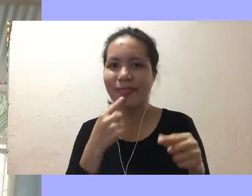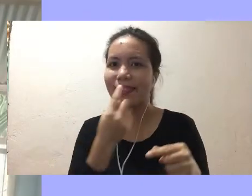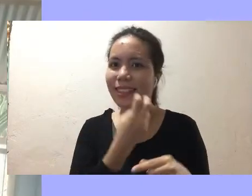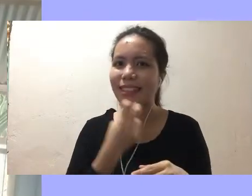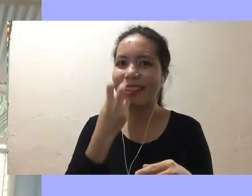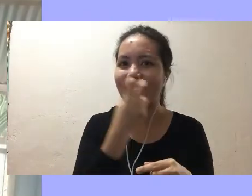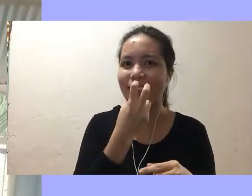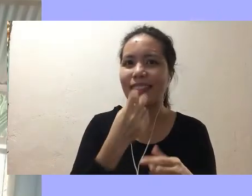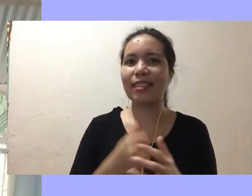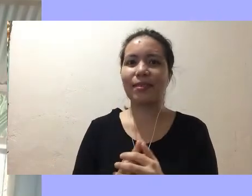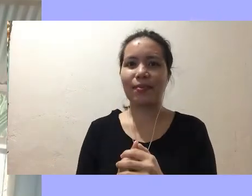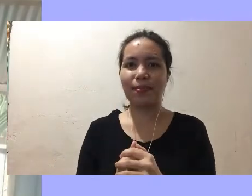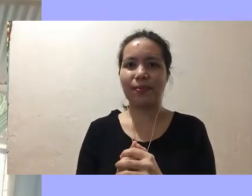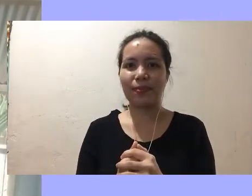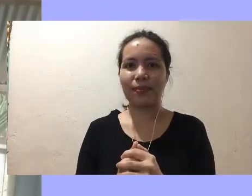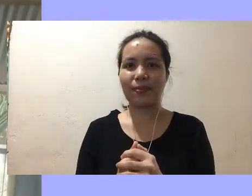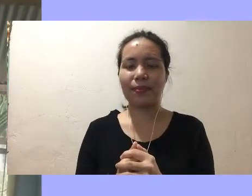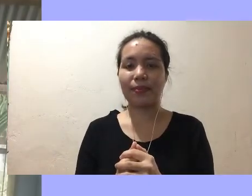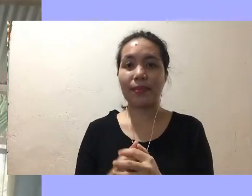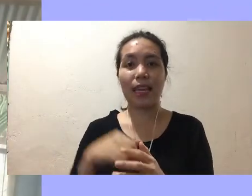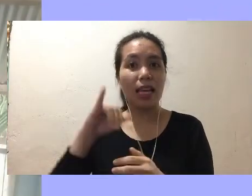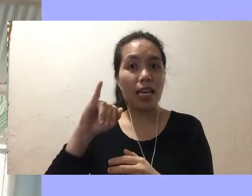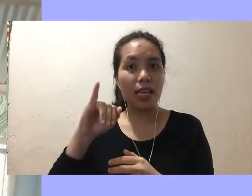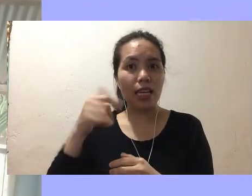bit uh,